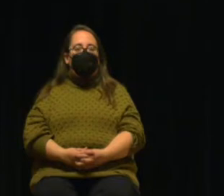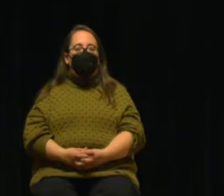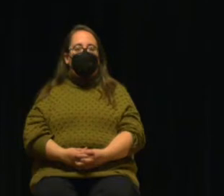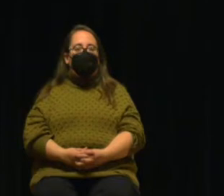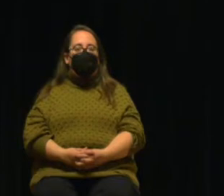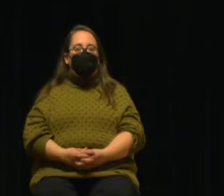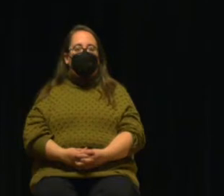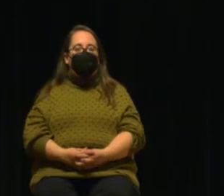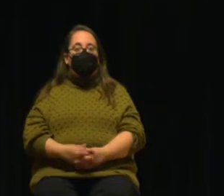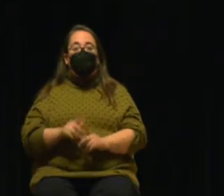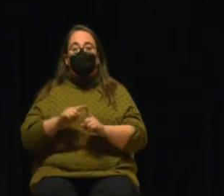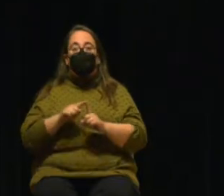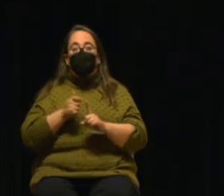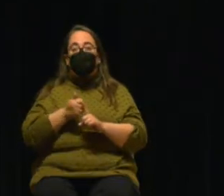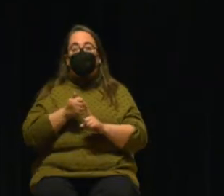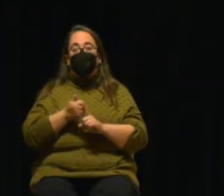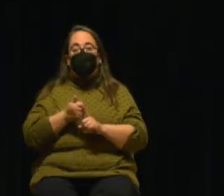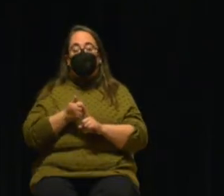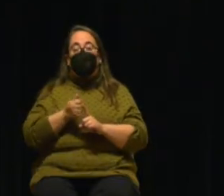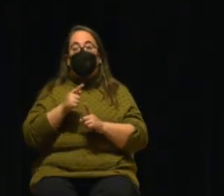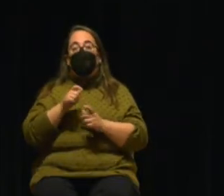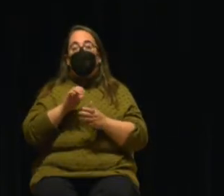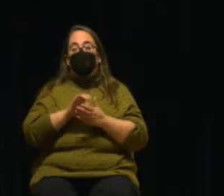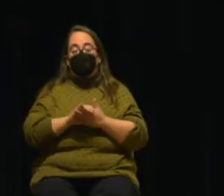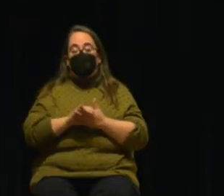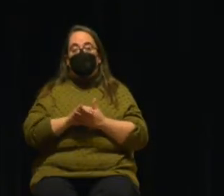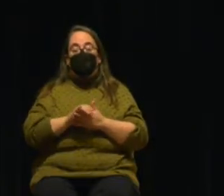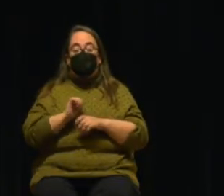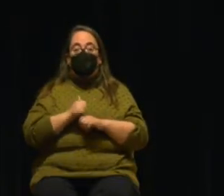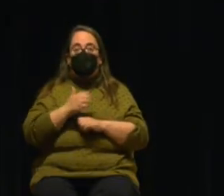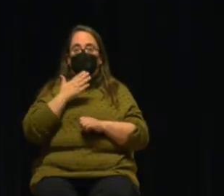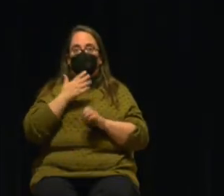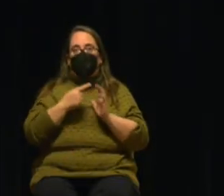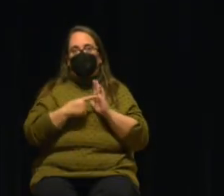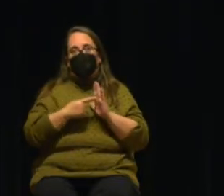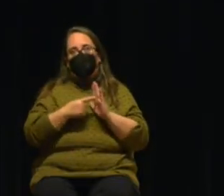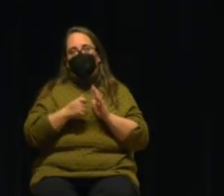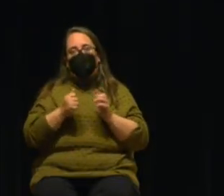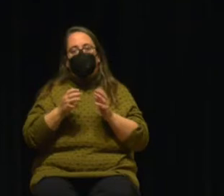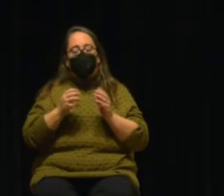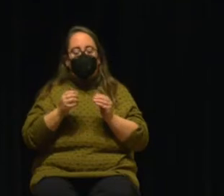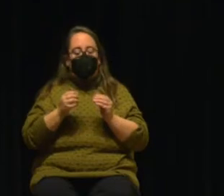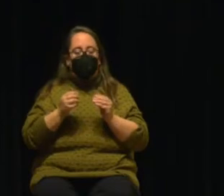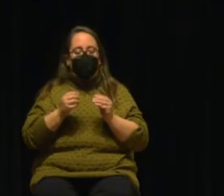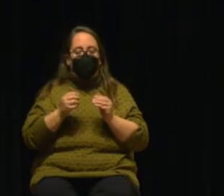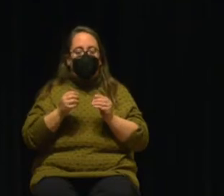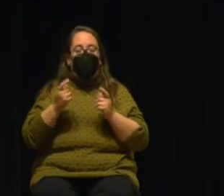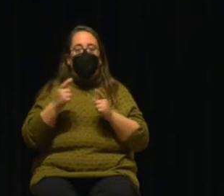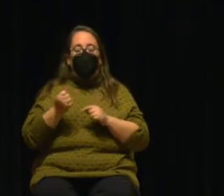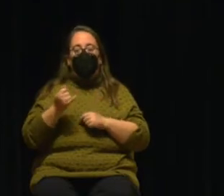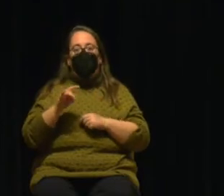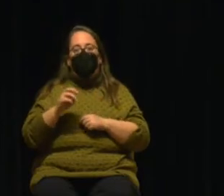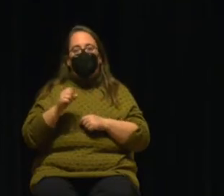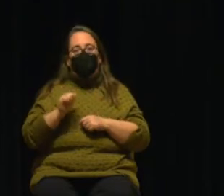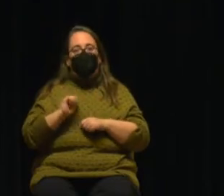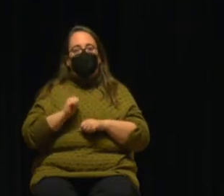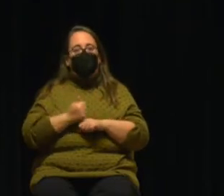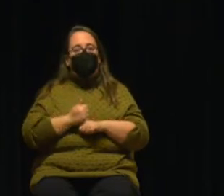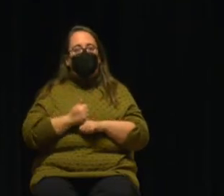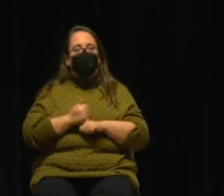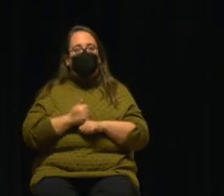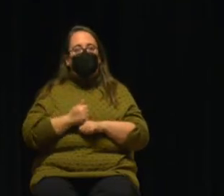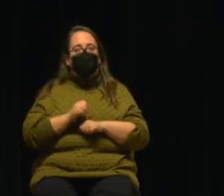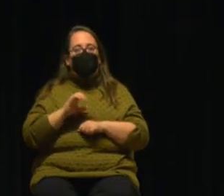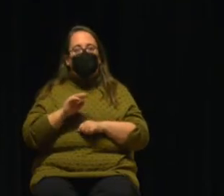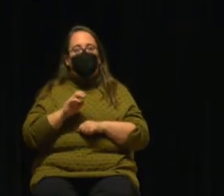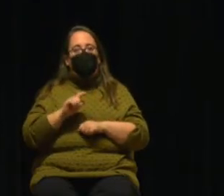He himself believes that he sets a good example in this regard. So he, in the 1860s, establishes a coal